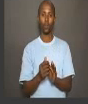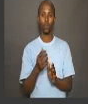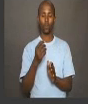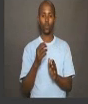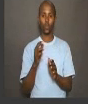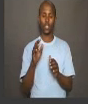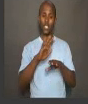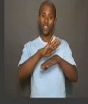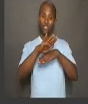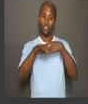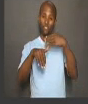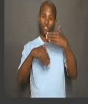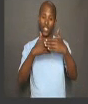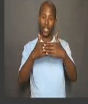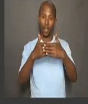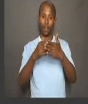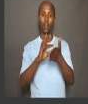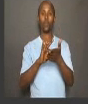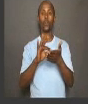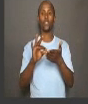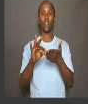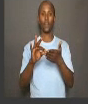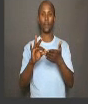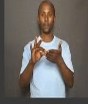a universal quantifier.